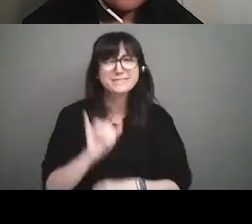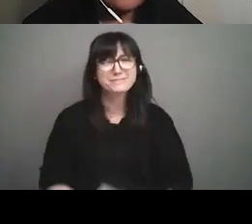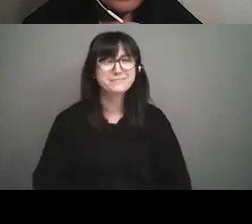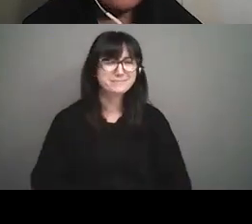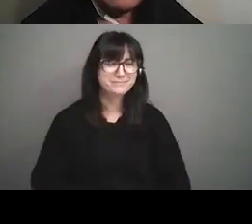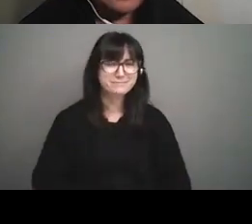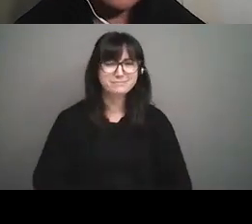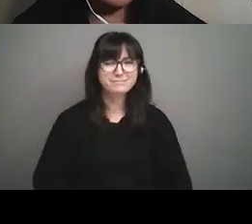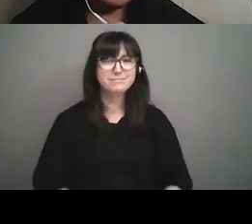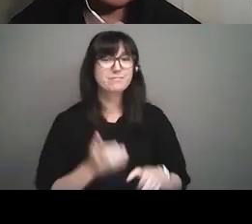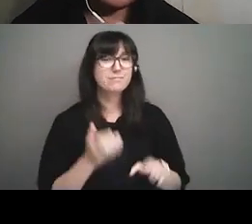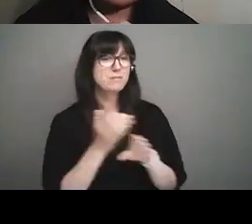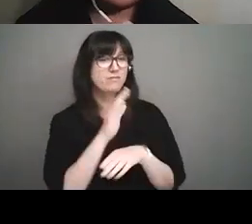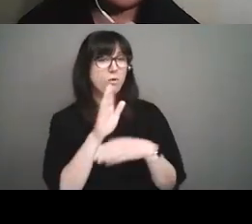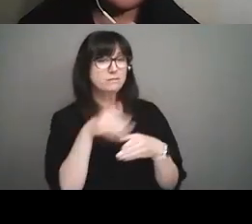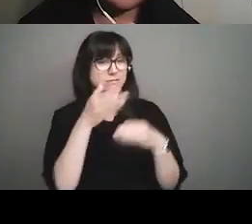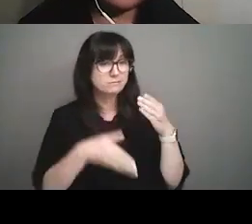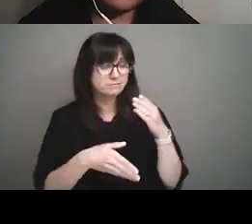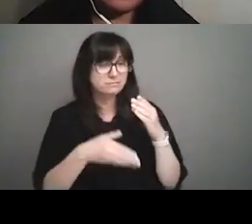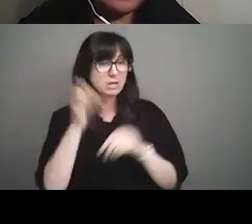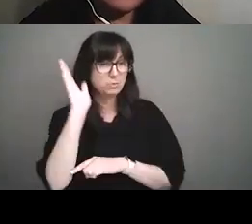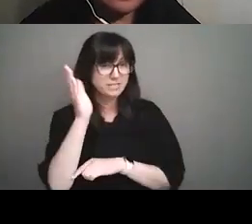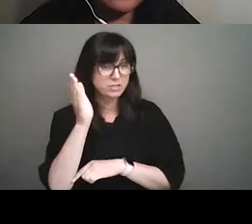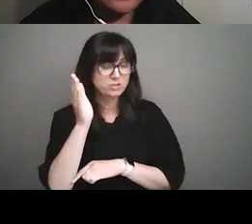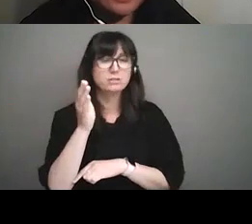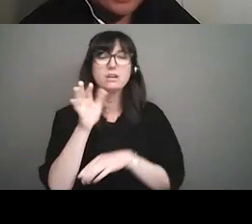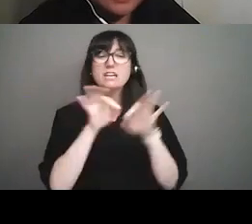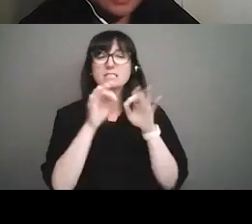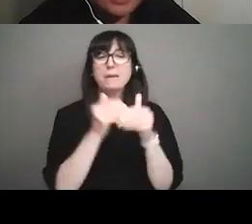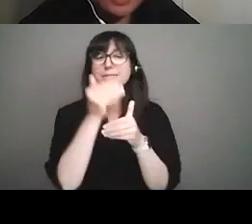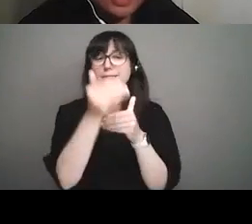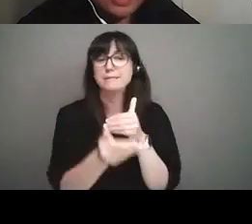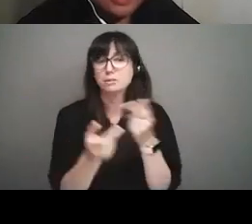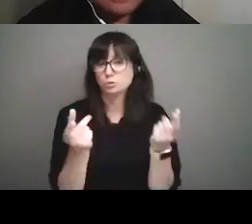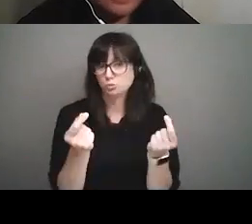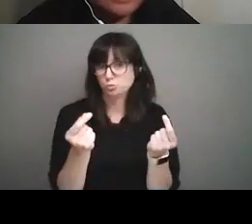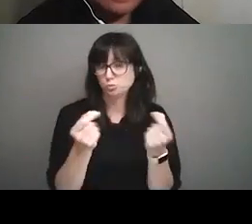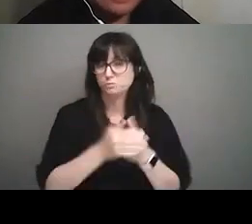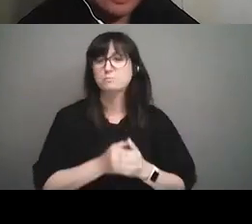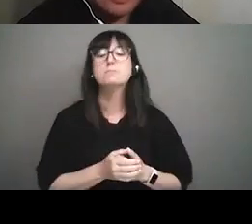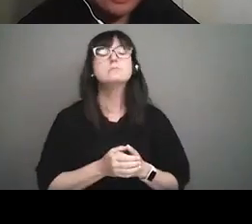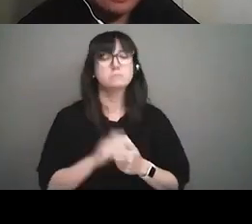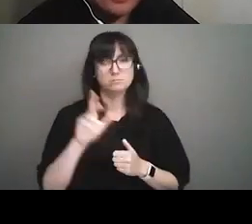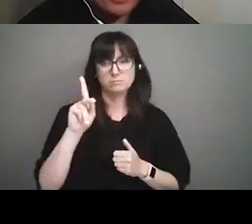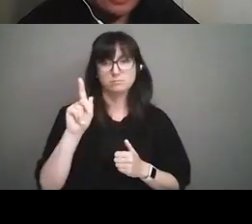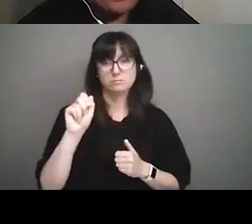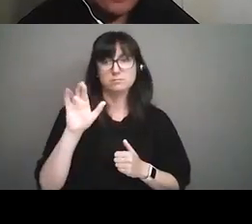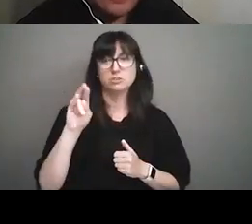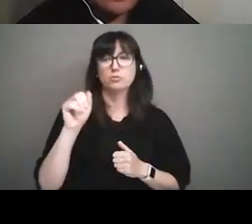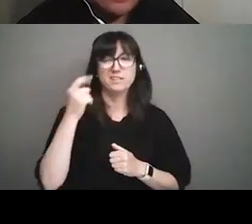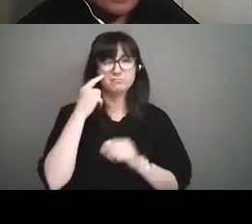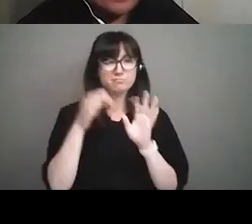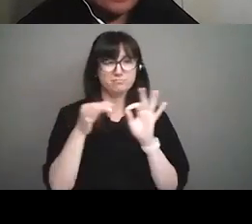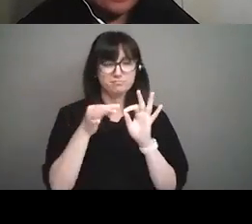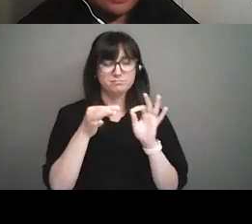So to finish up the presentation, I just want to briefly touch on what we plan to do for the next stage. So as Karina mentioned, I think we started off with